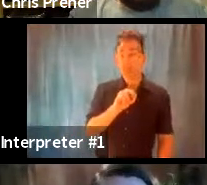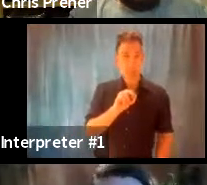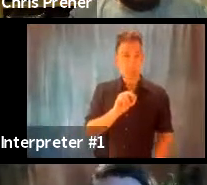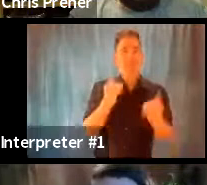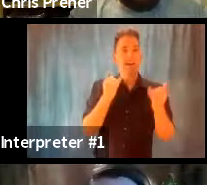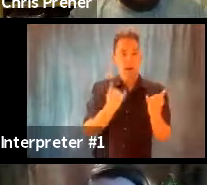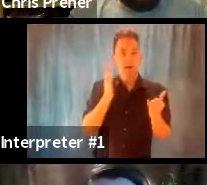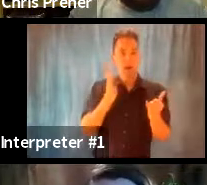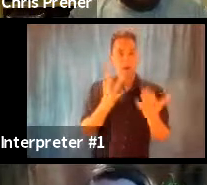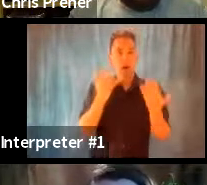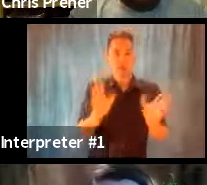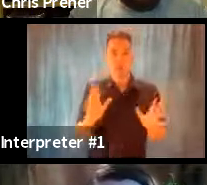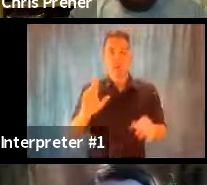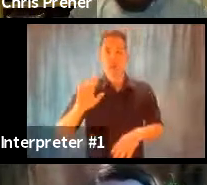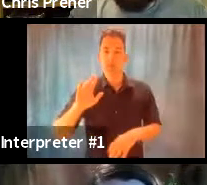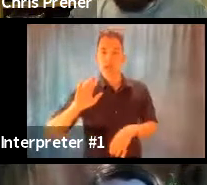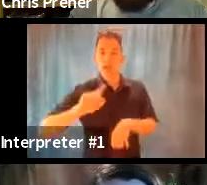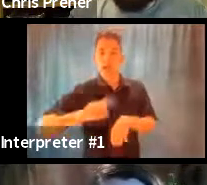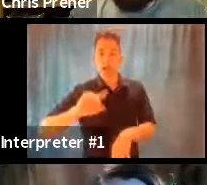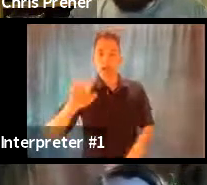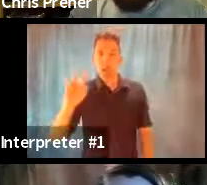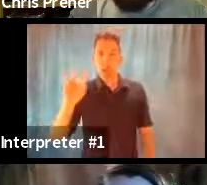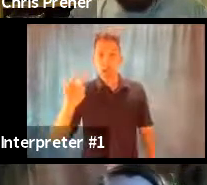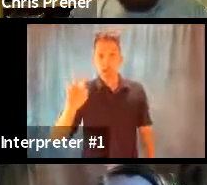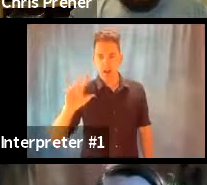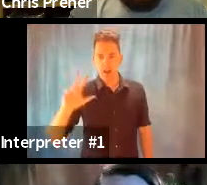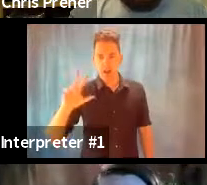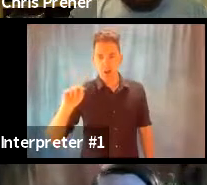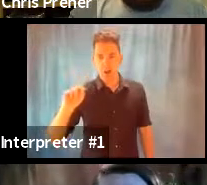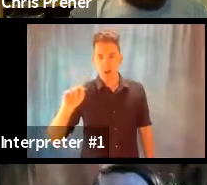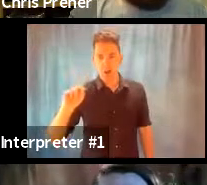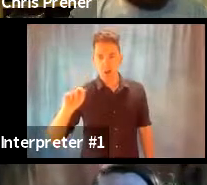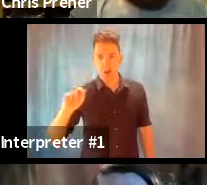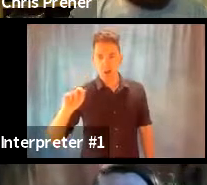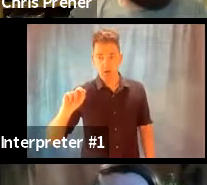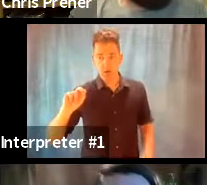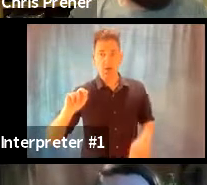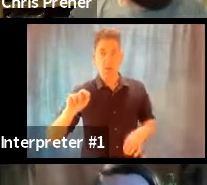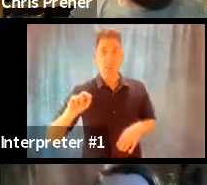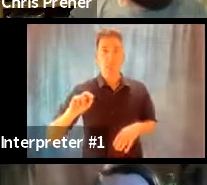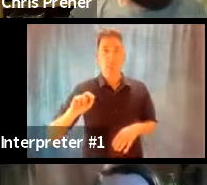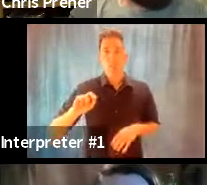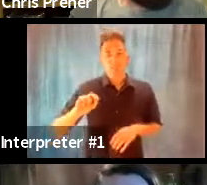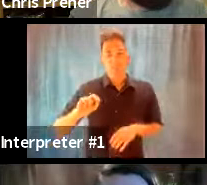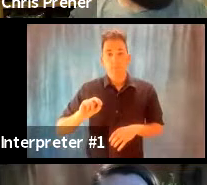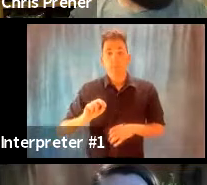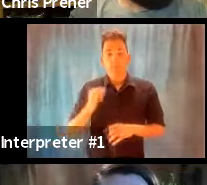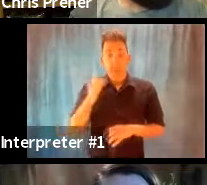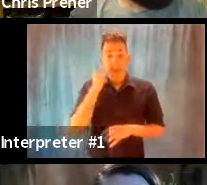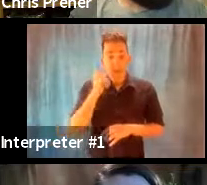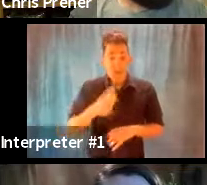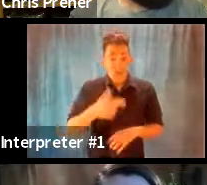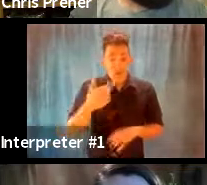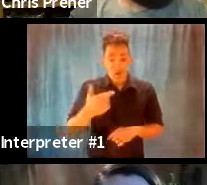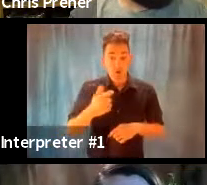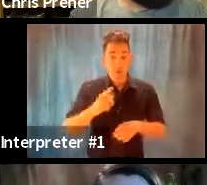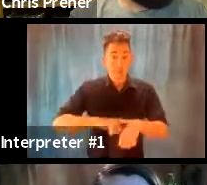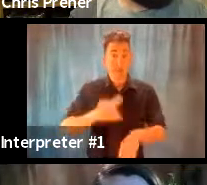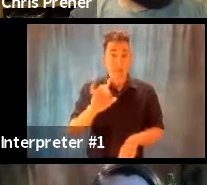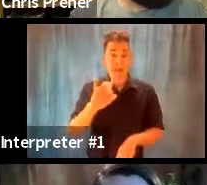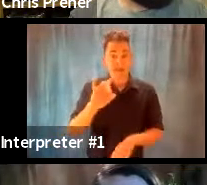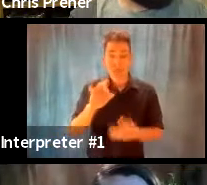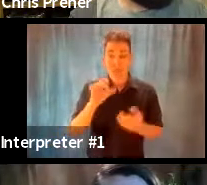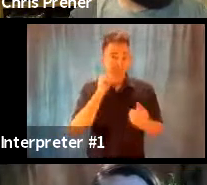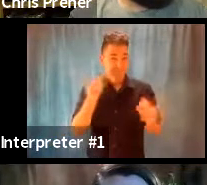can. If you've registered to testify, but we don't get to your turn before 8 o'clock, we are going to email you with an